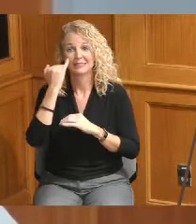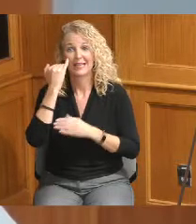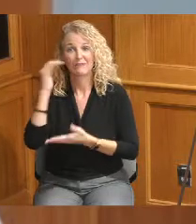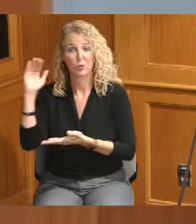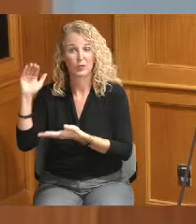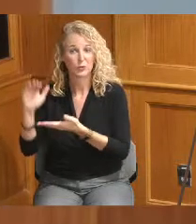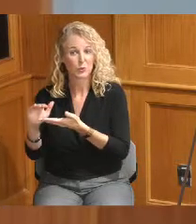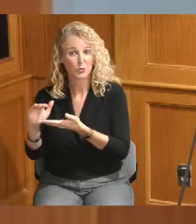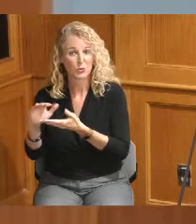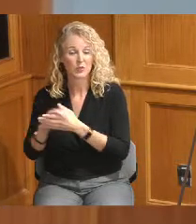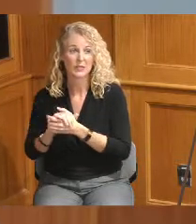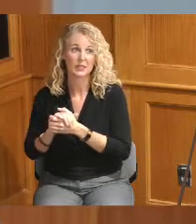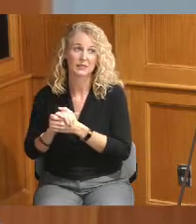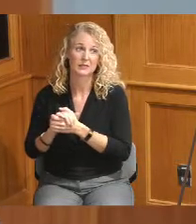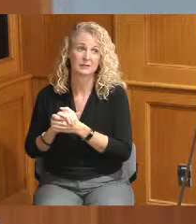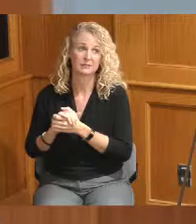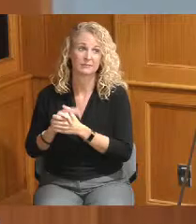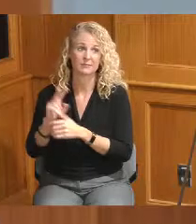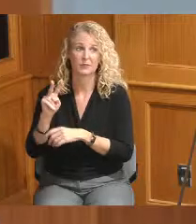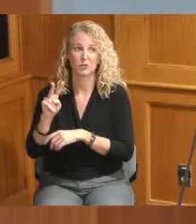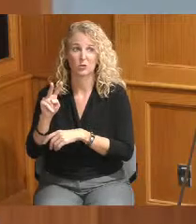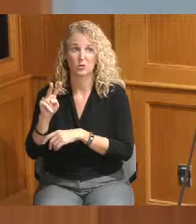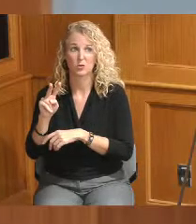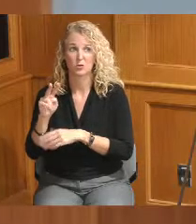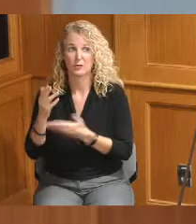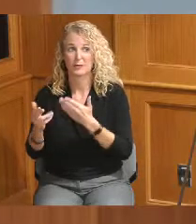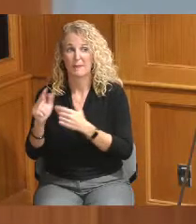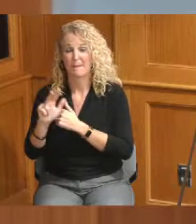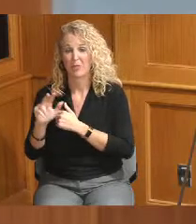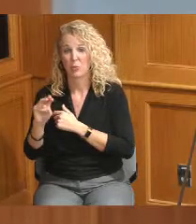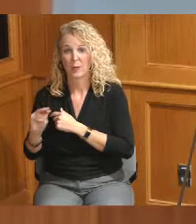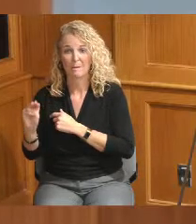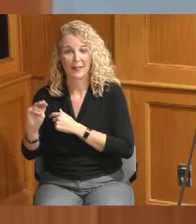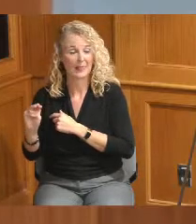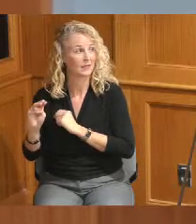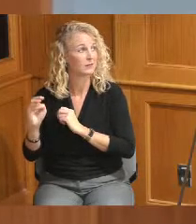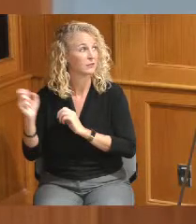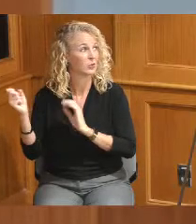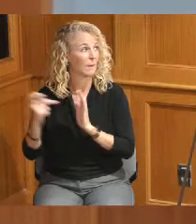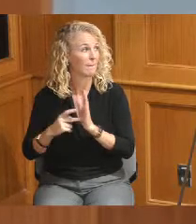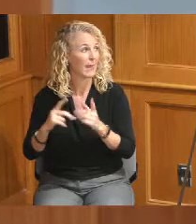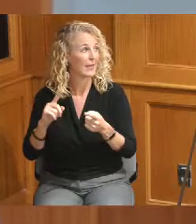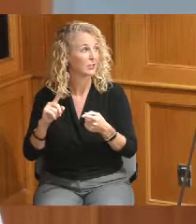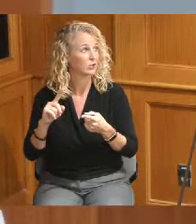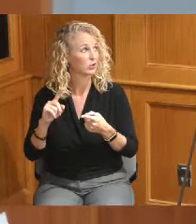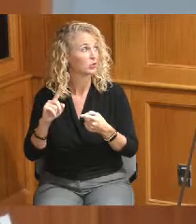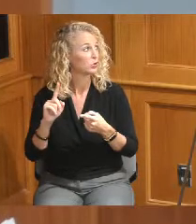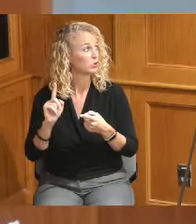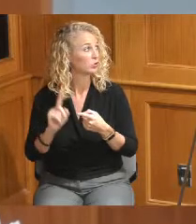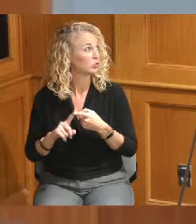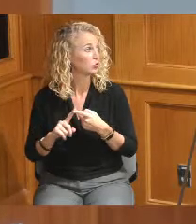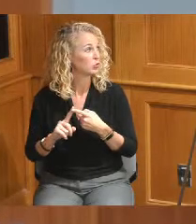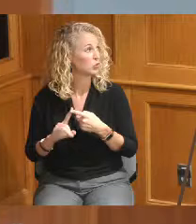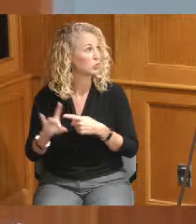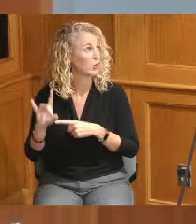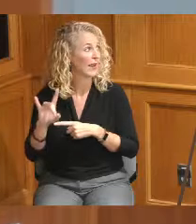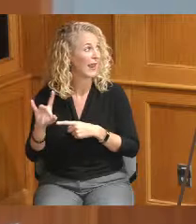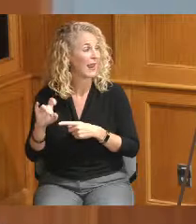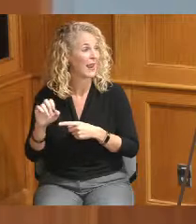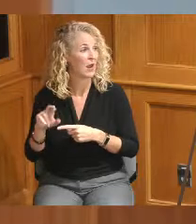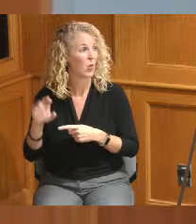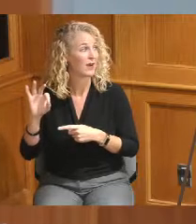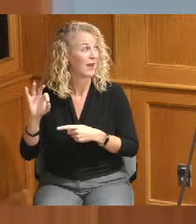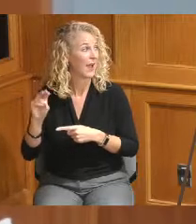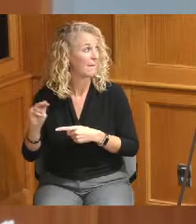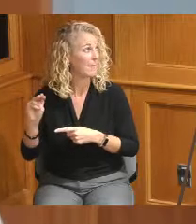reduce, I think, 2 million, maybe 3 million. So bringing it back down to 8 million or 9 million.